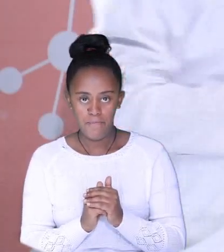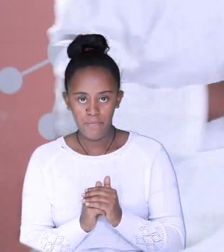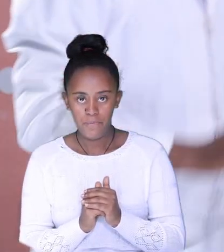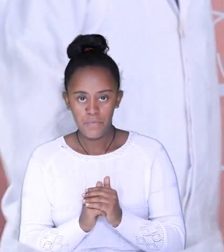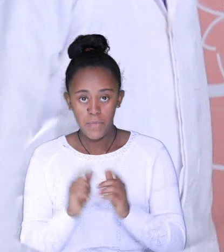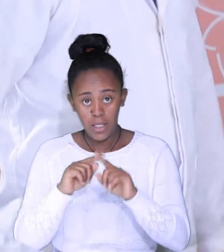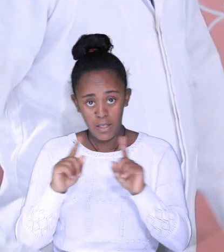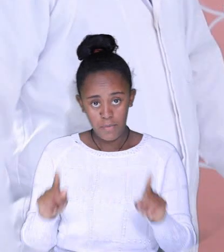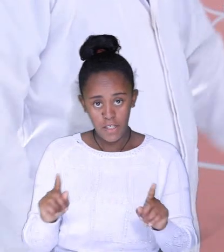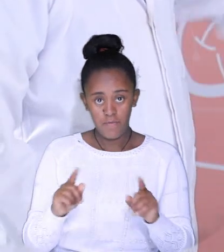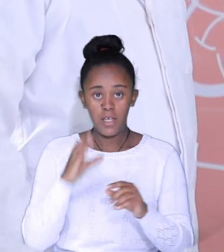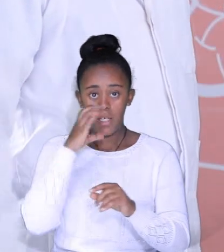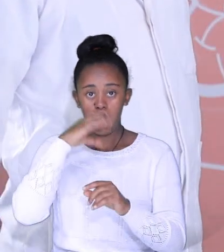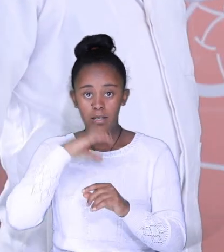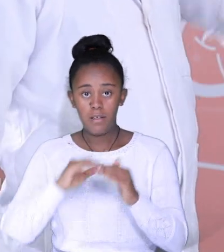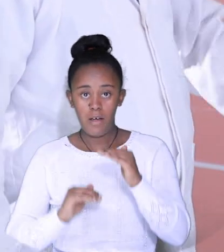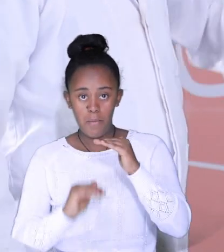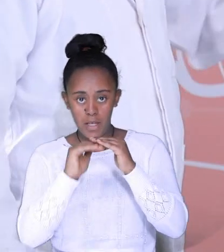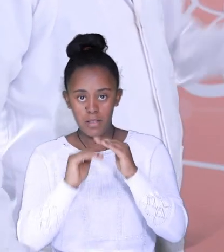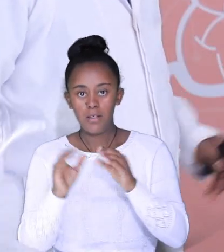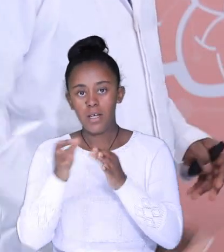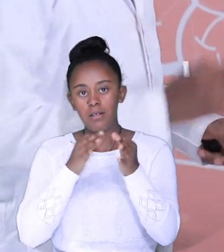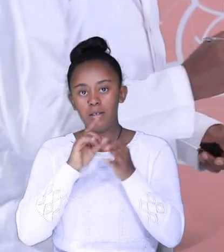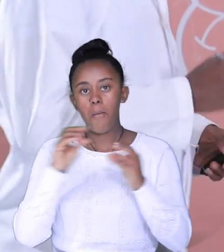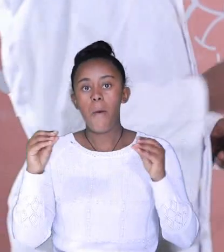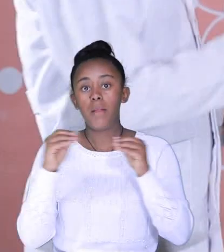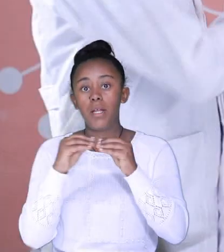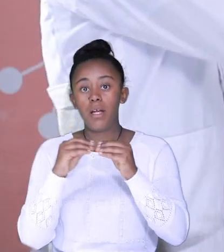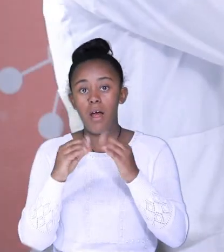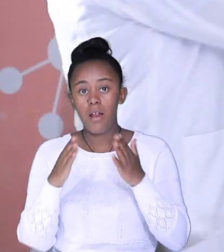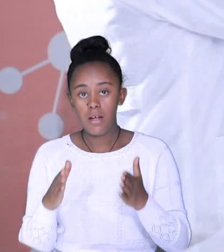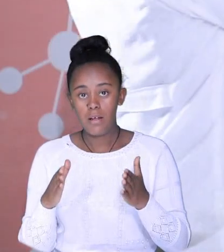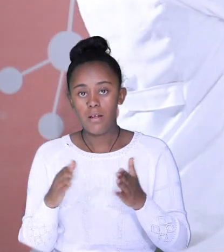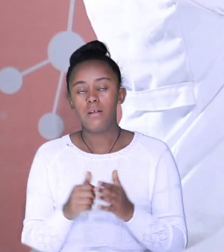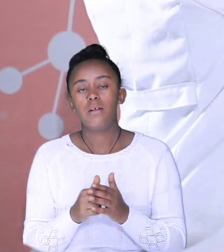A specific heat capacity expressed mathematically,